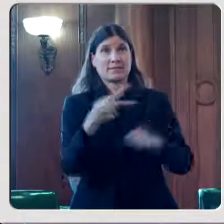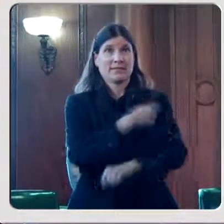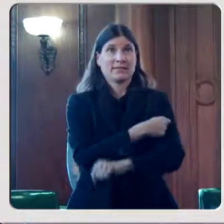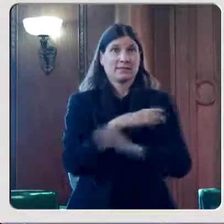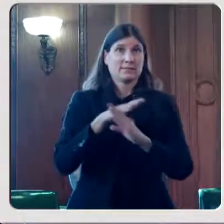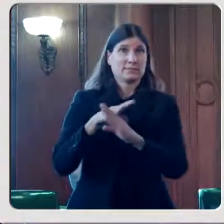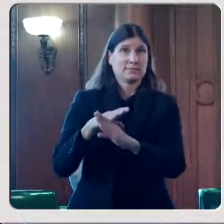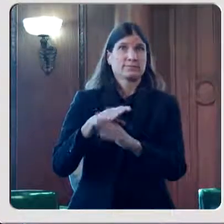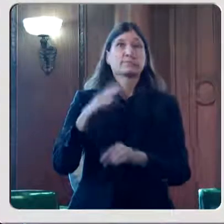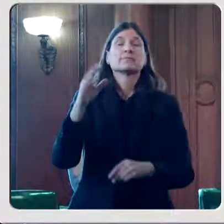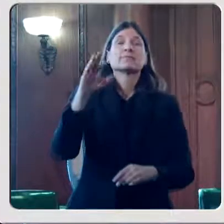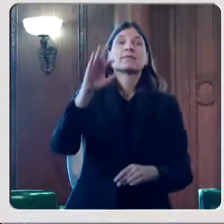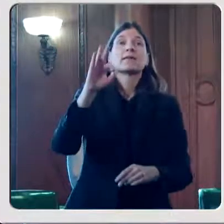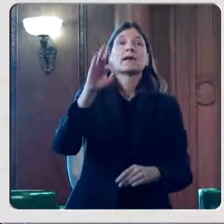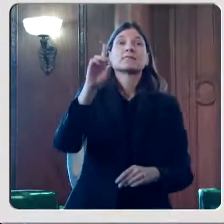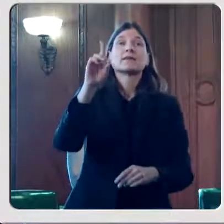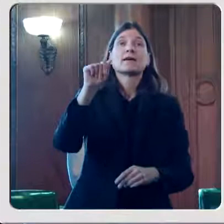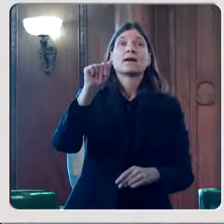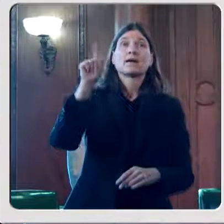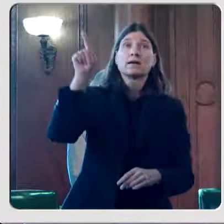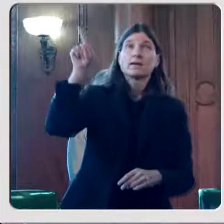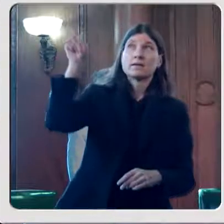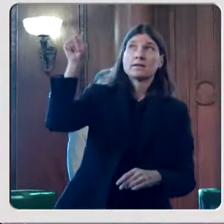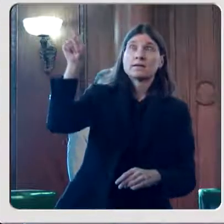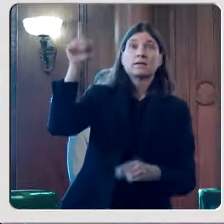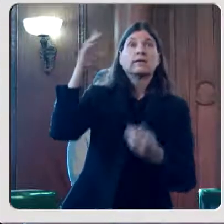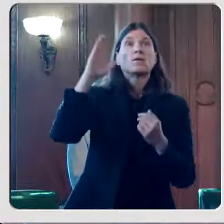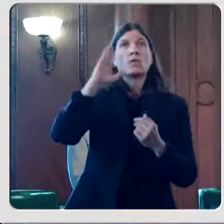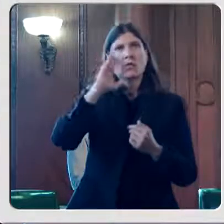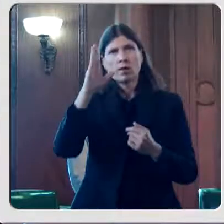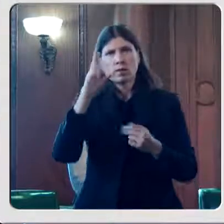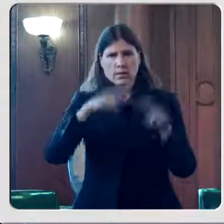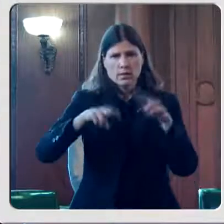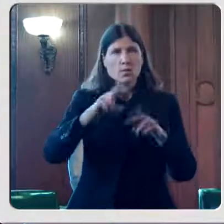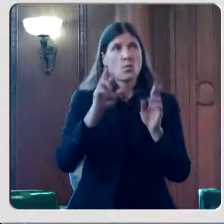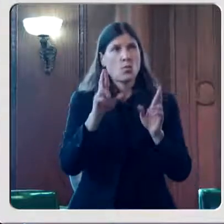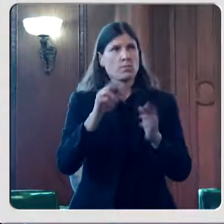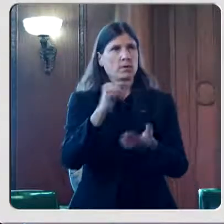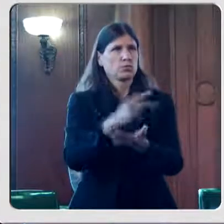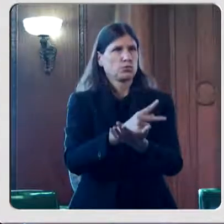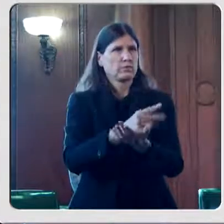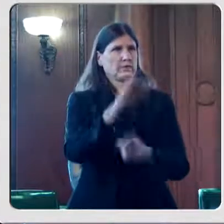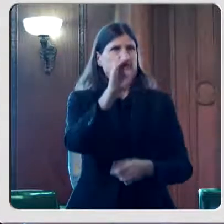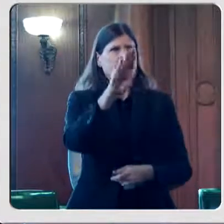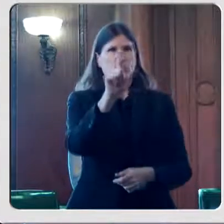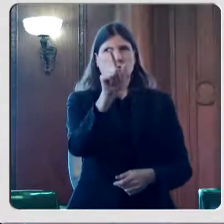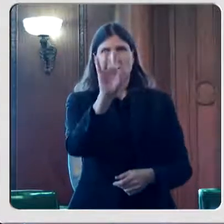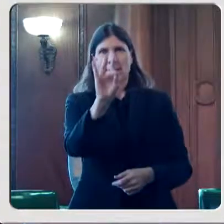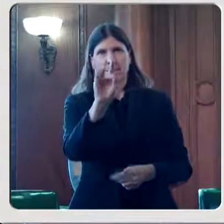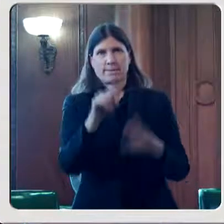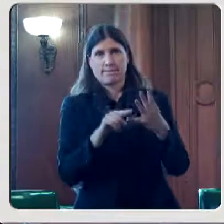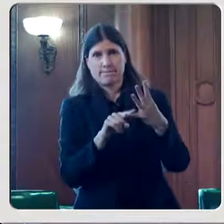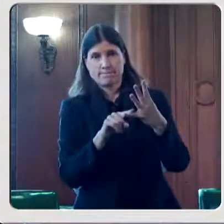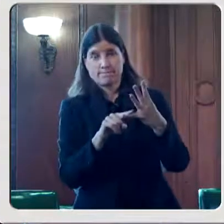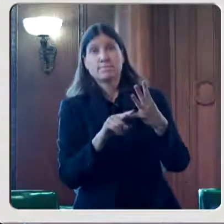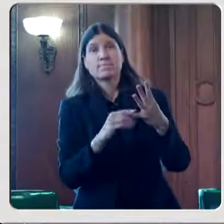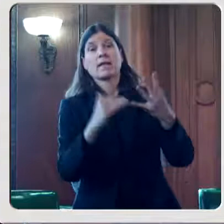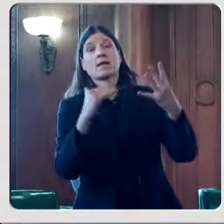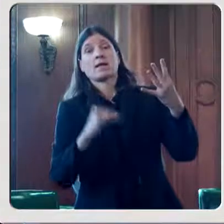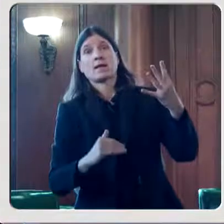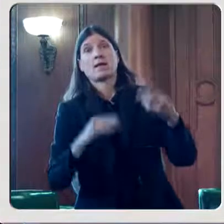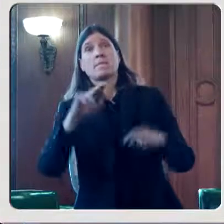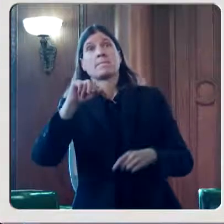this month, we should expect to have another vaccine available here in March and with increasing production in the